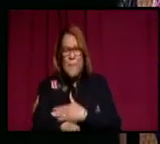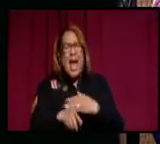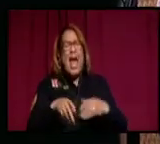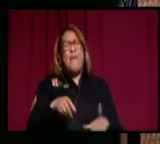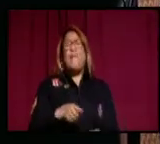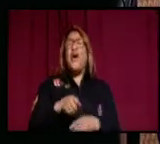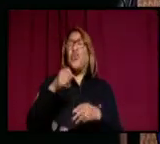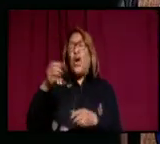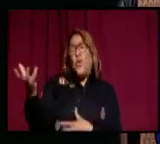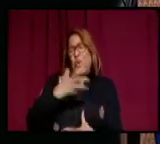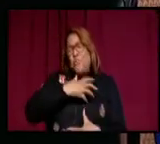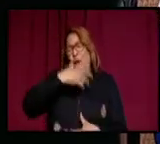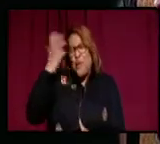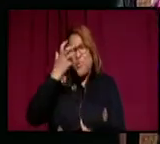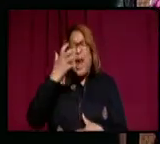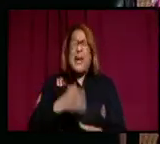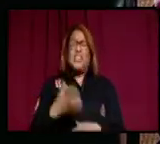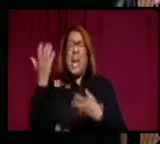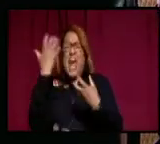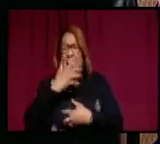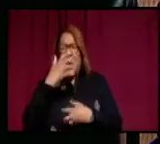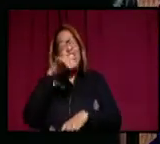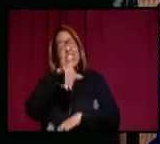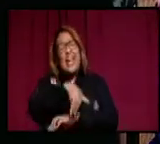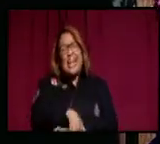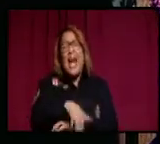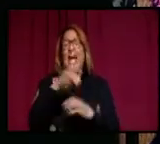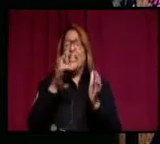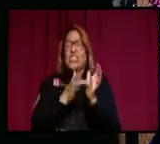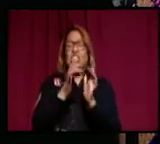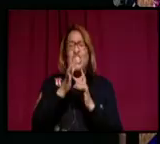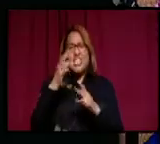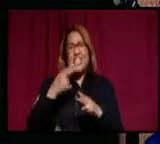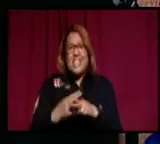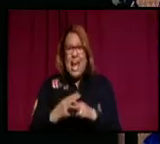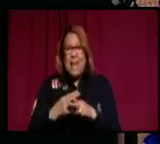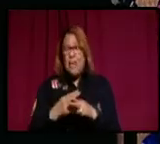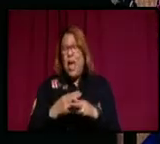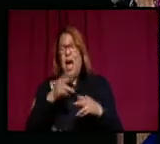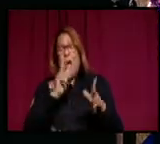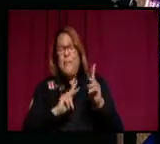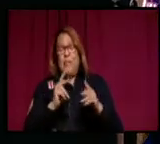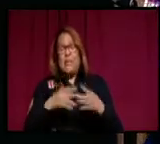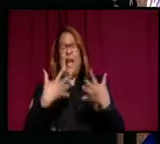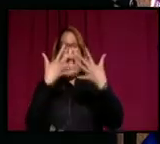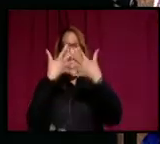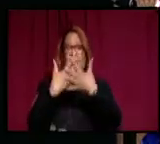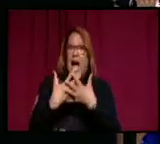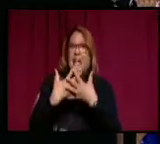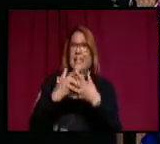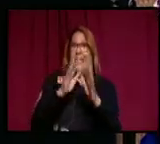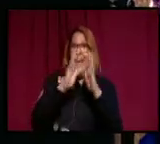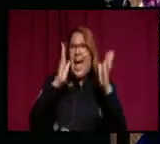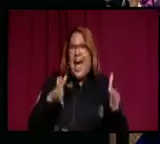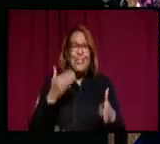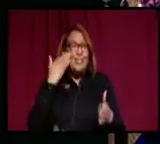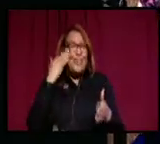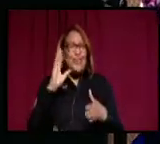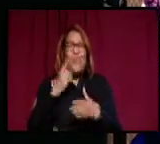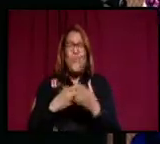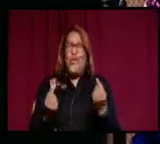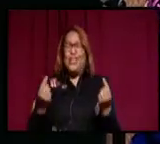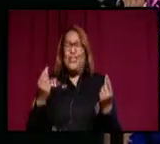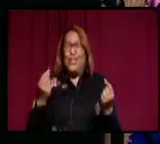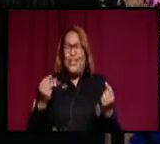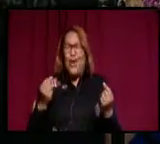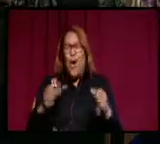rage. We bind anger on tonight in the name of Jesus. Lord, those that are locked in the house and don't know what to do, we bind the